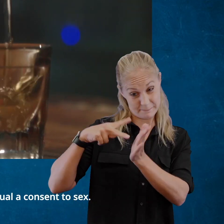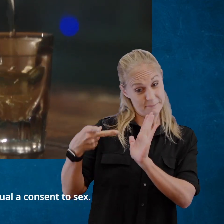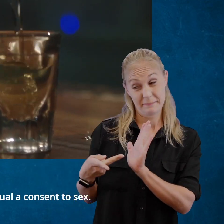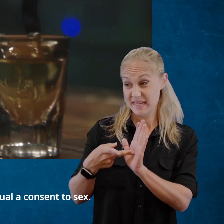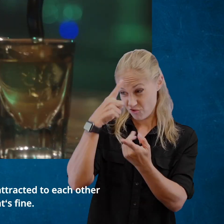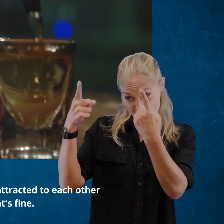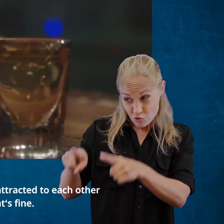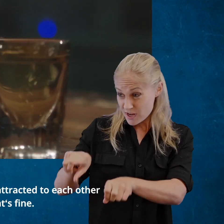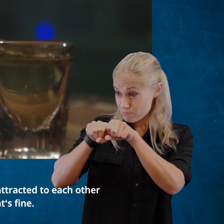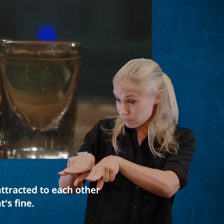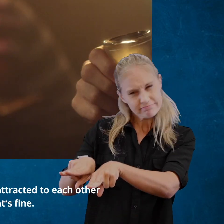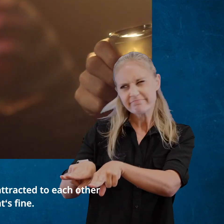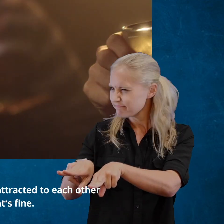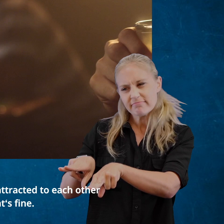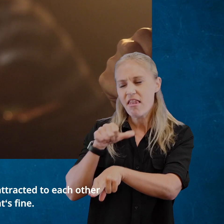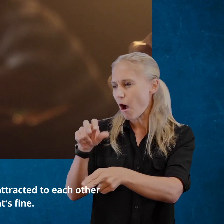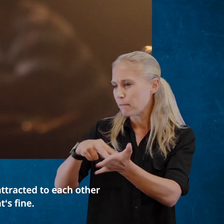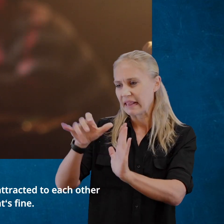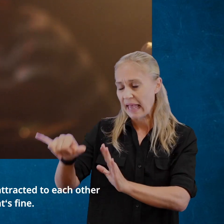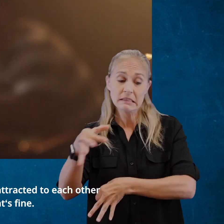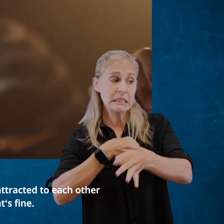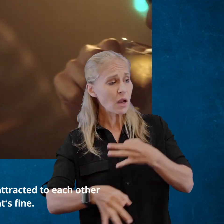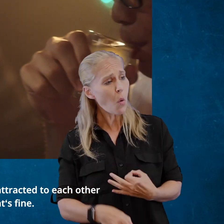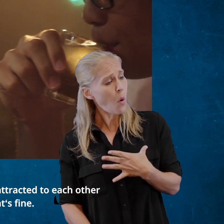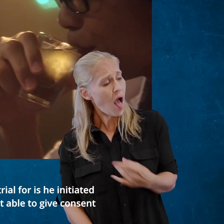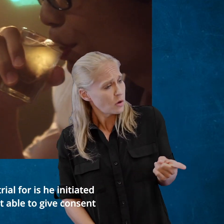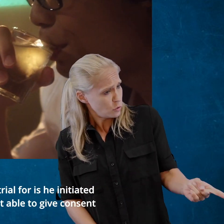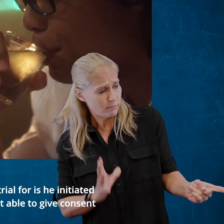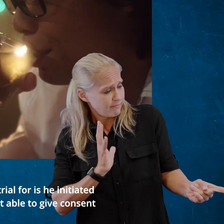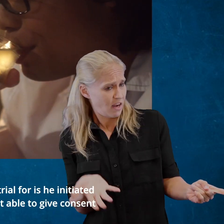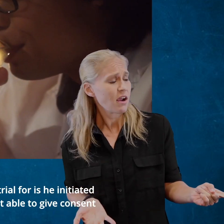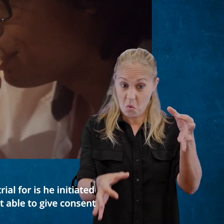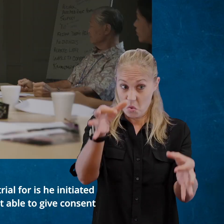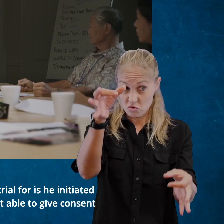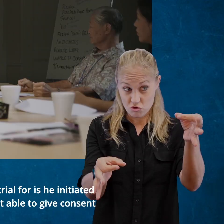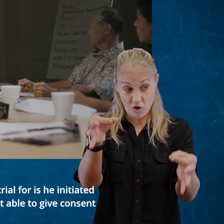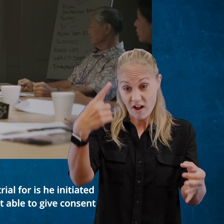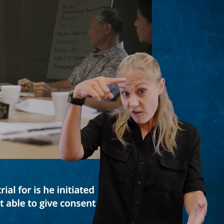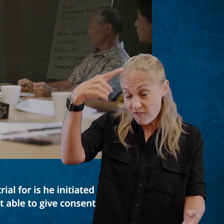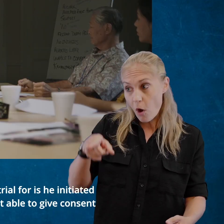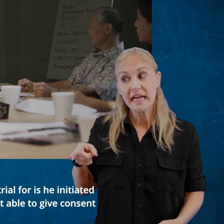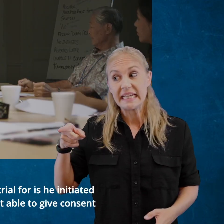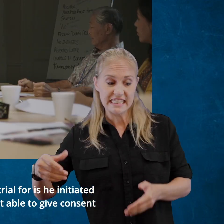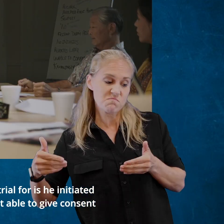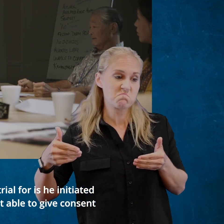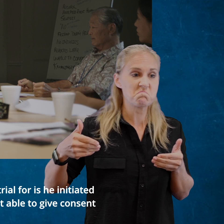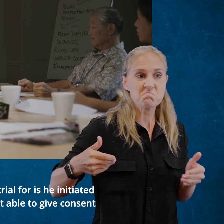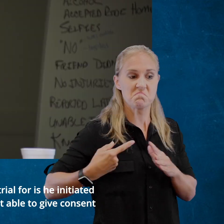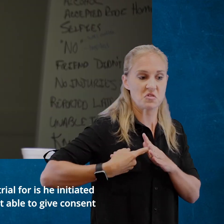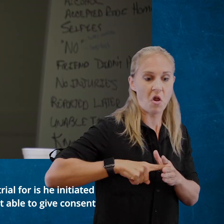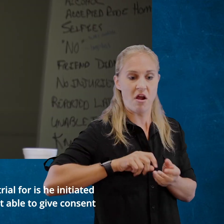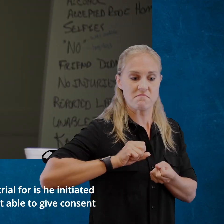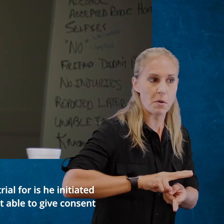to sex. That just means, yes, you're attracted to each other and that's fine. But what we're on trial for is him initiating sex when she was